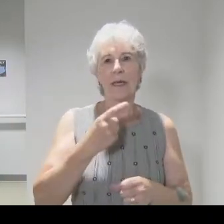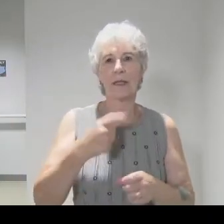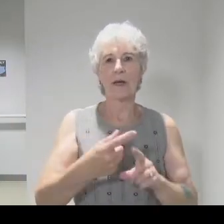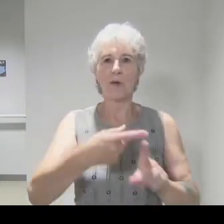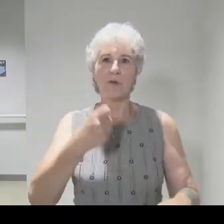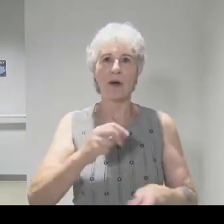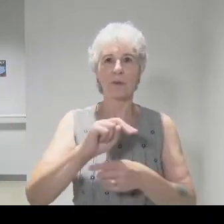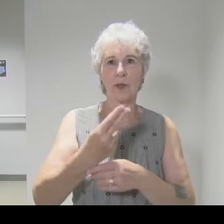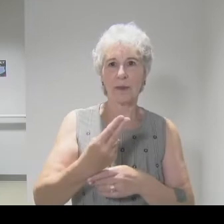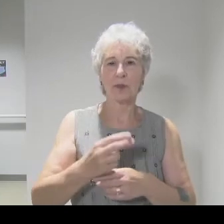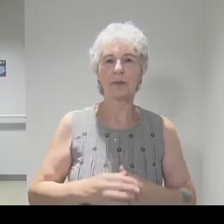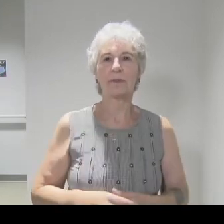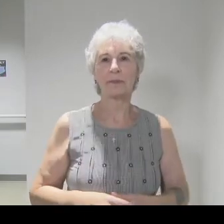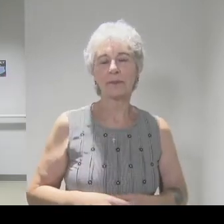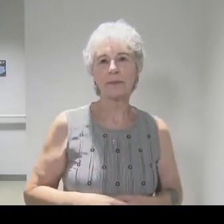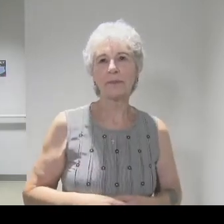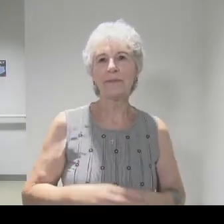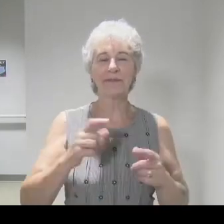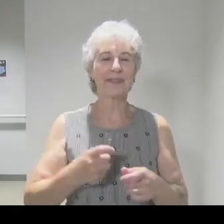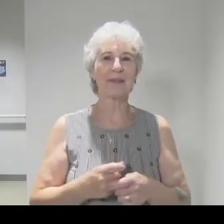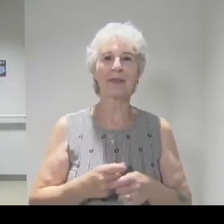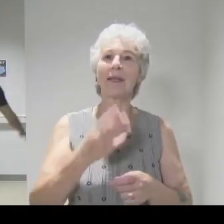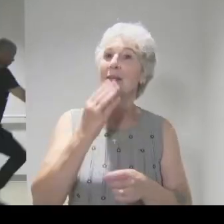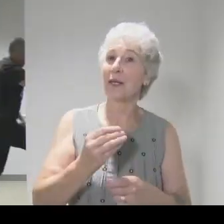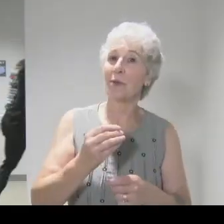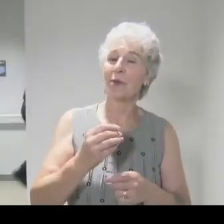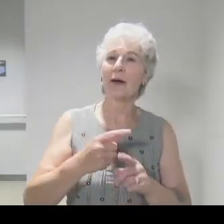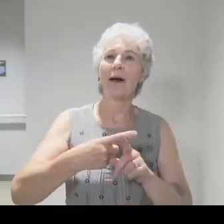Hampshire. He was a Hebrew of Hebrews.